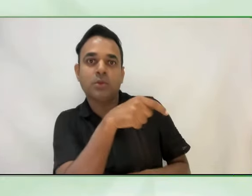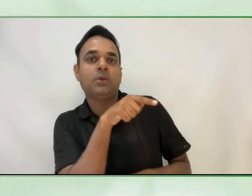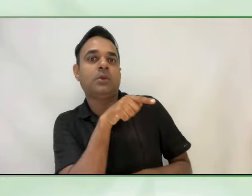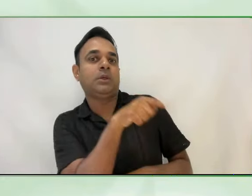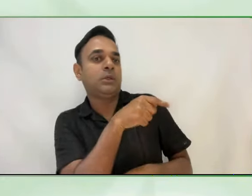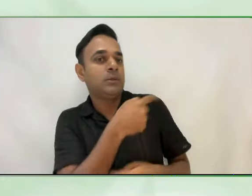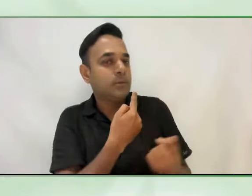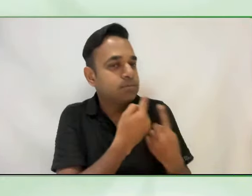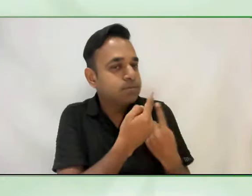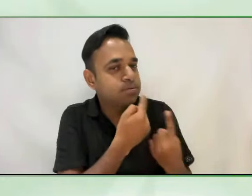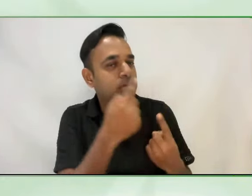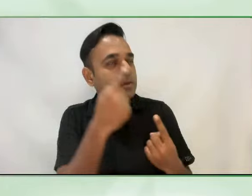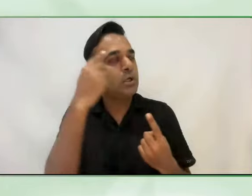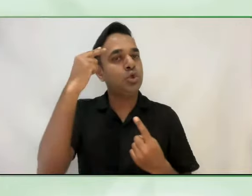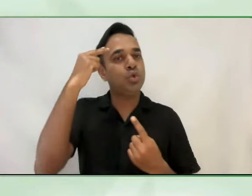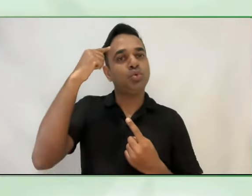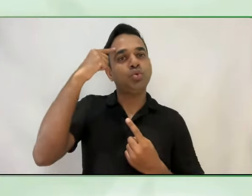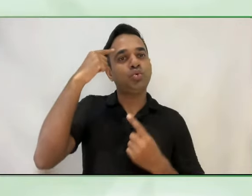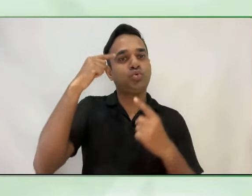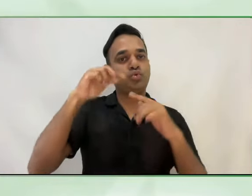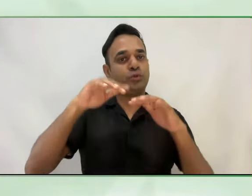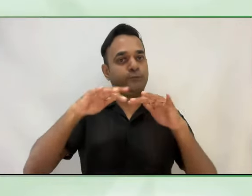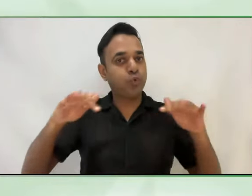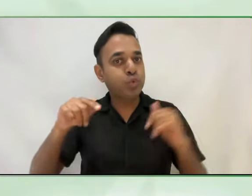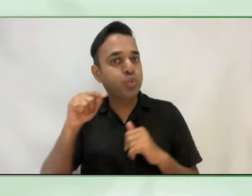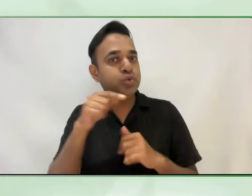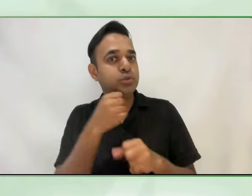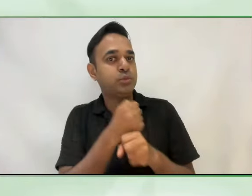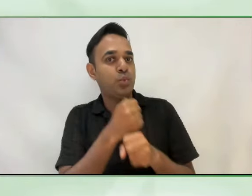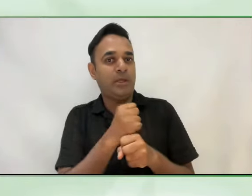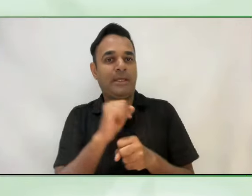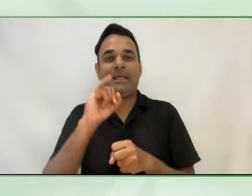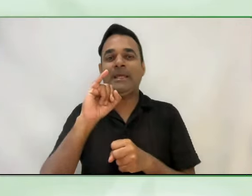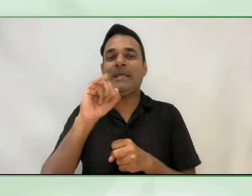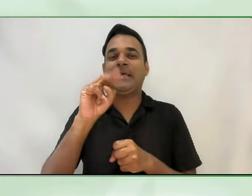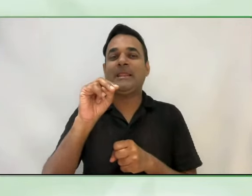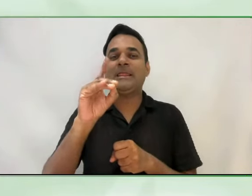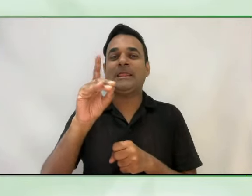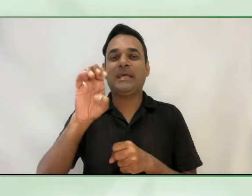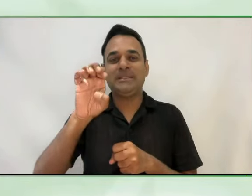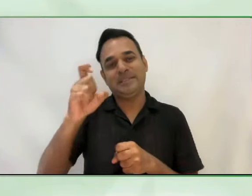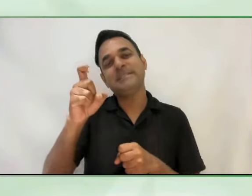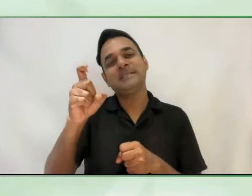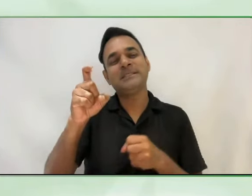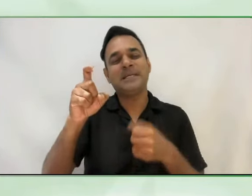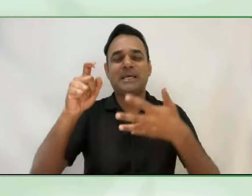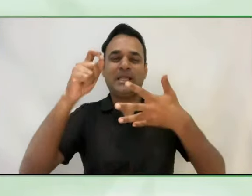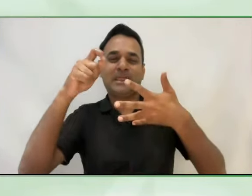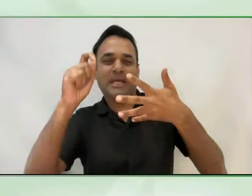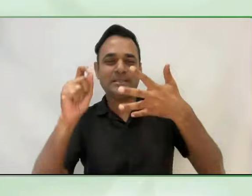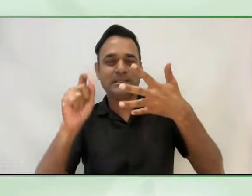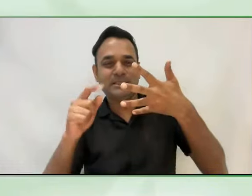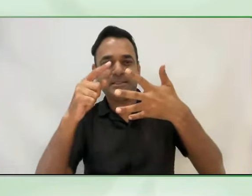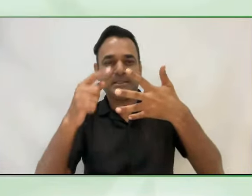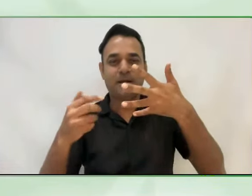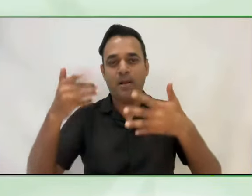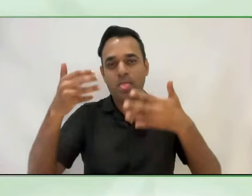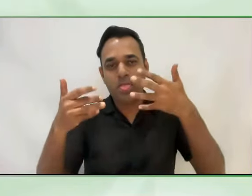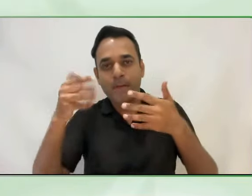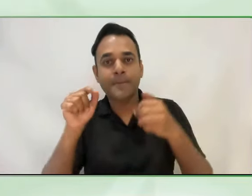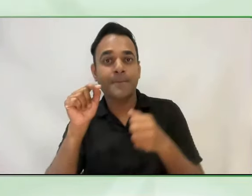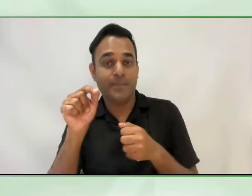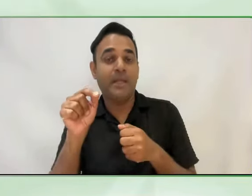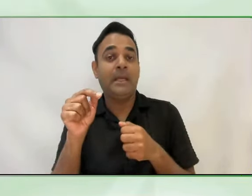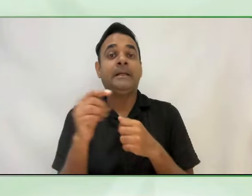workplace. James, can you introduce yourself and tell us where you are from? Yeah, absolutely. So I'm James Cusack. I'm the